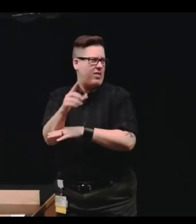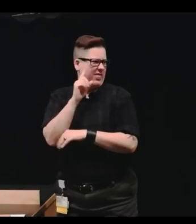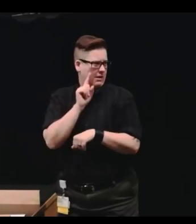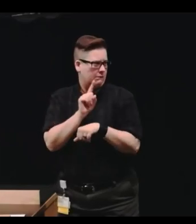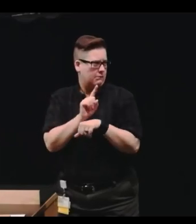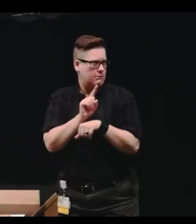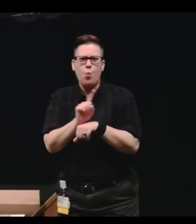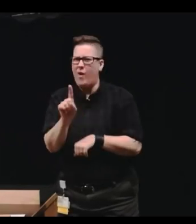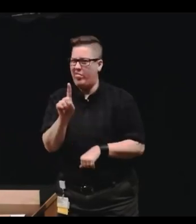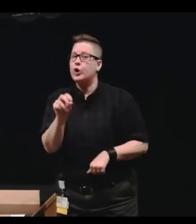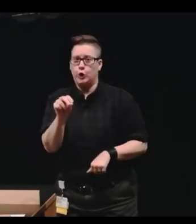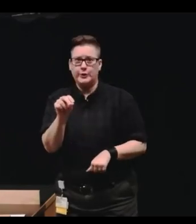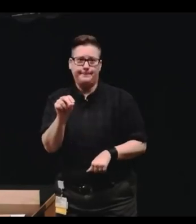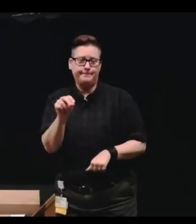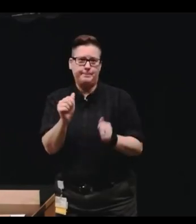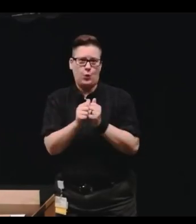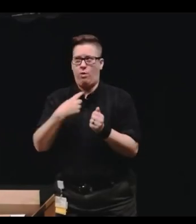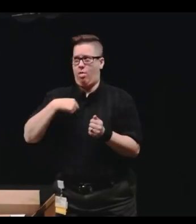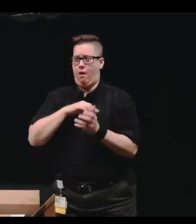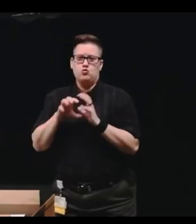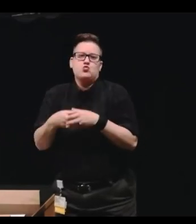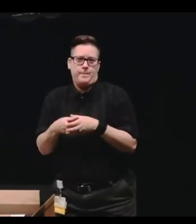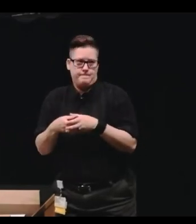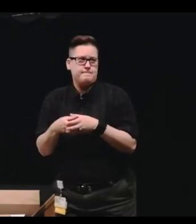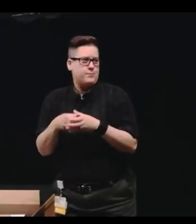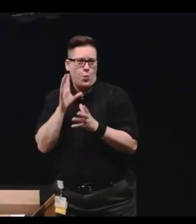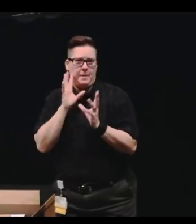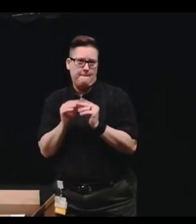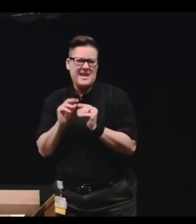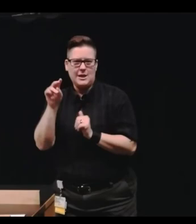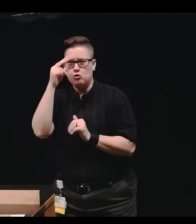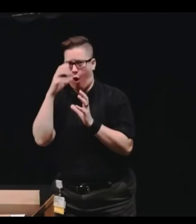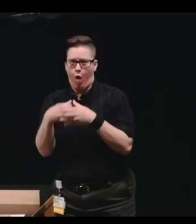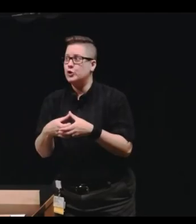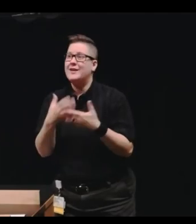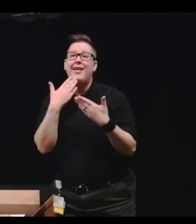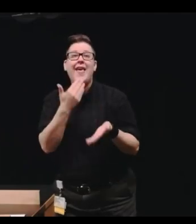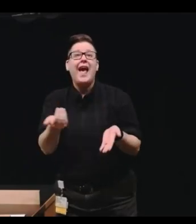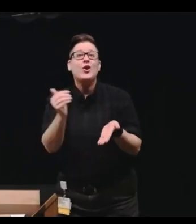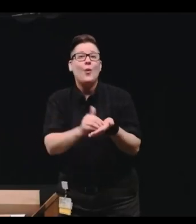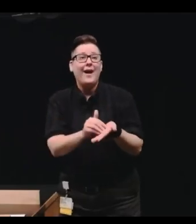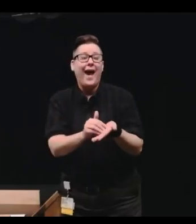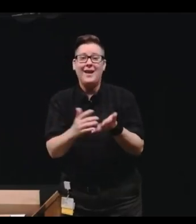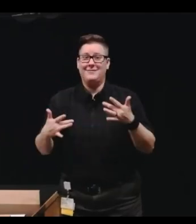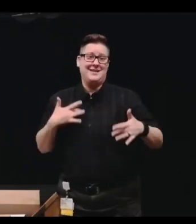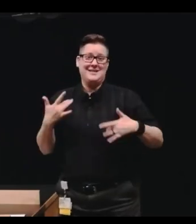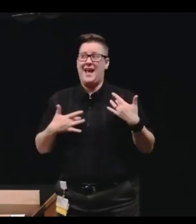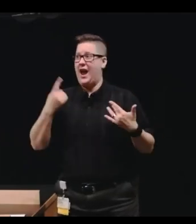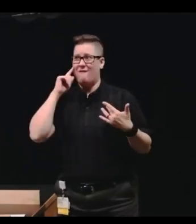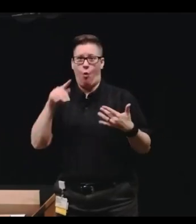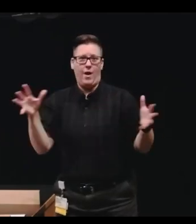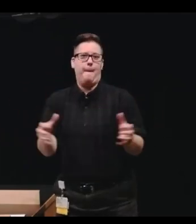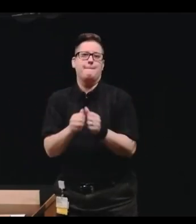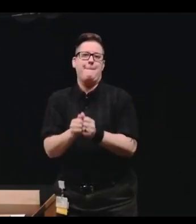at 1:30 with a group of us who'll be meeting in a group session. So thank you again. We are excited for this combined